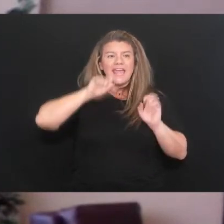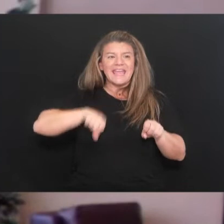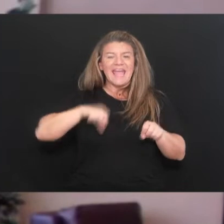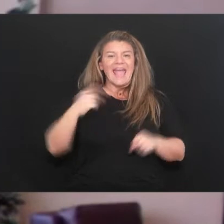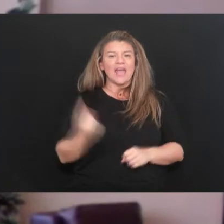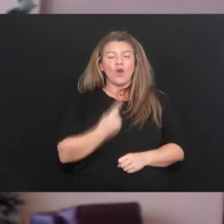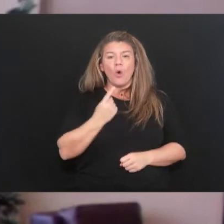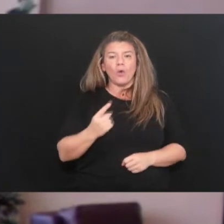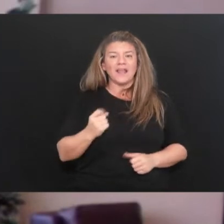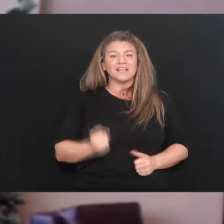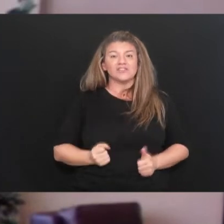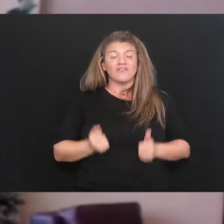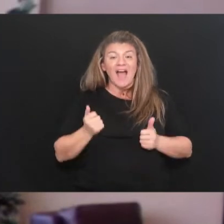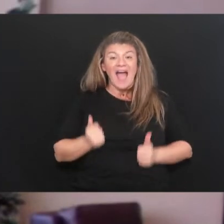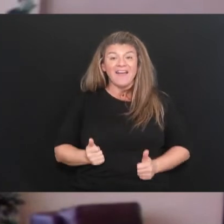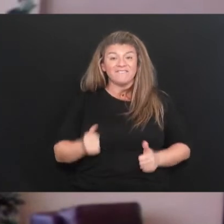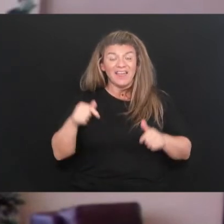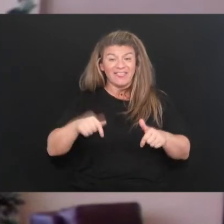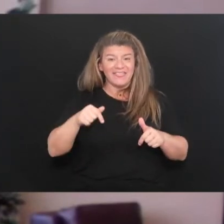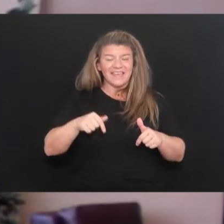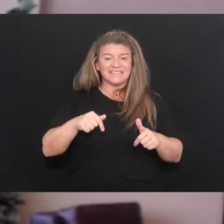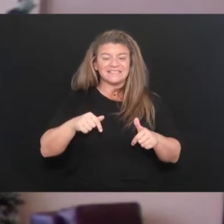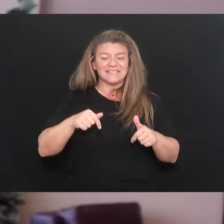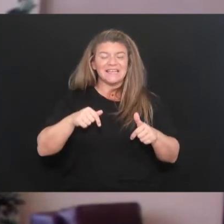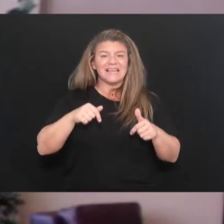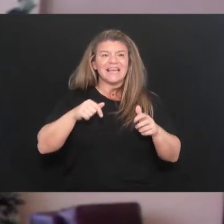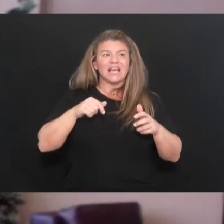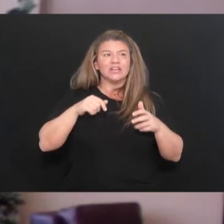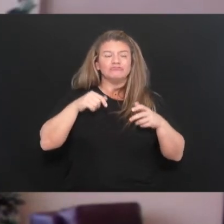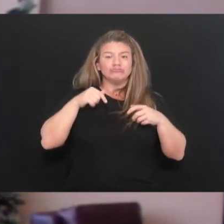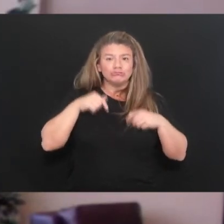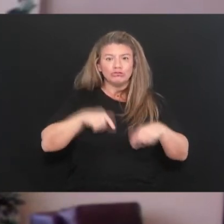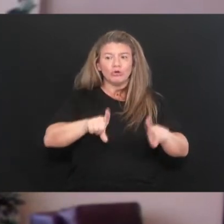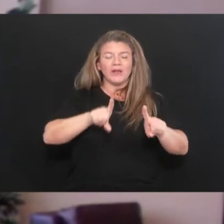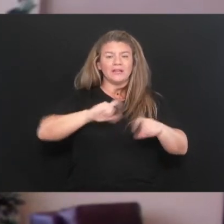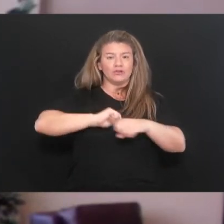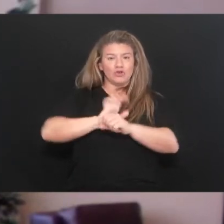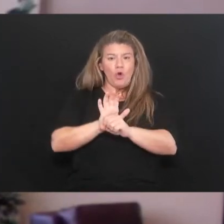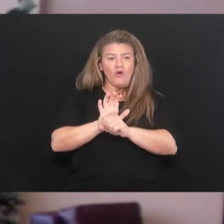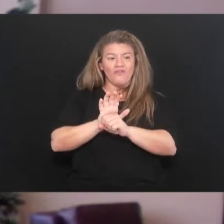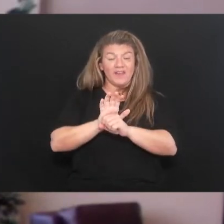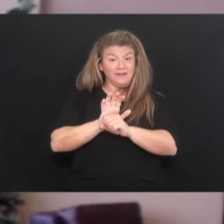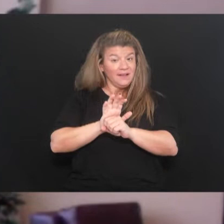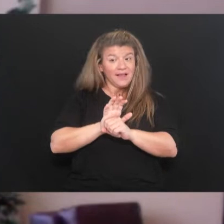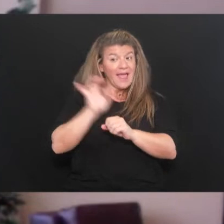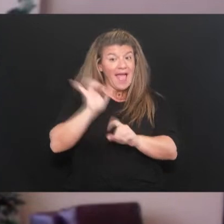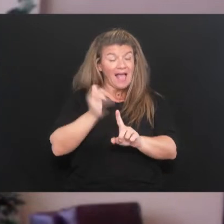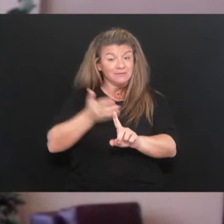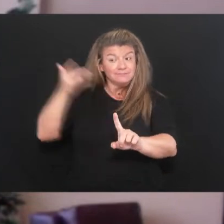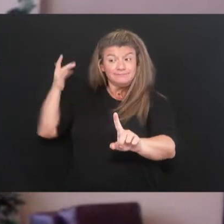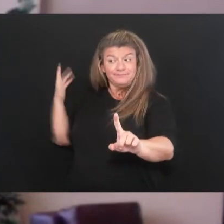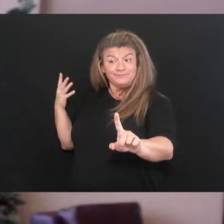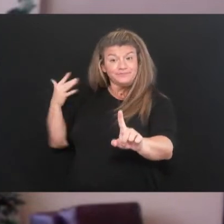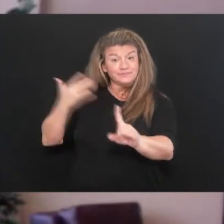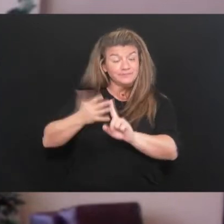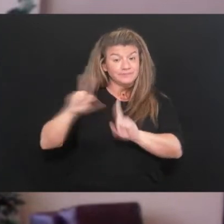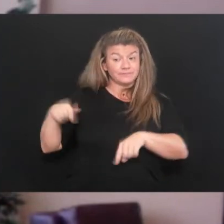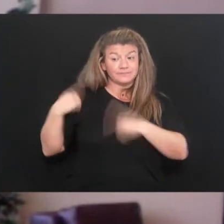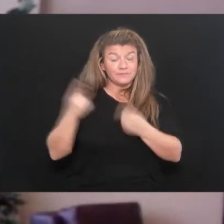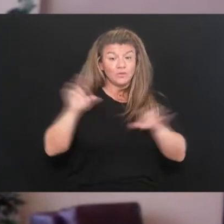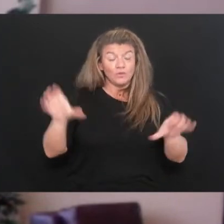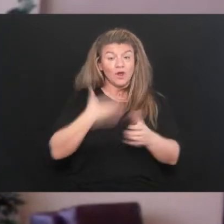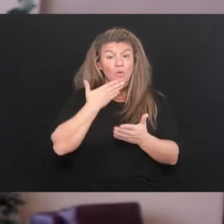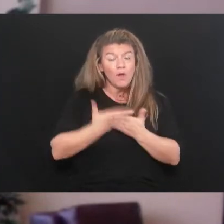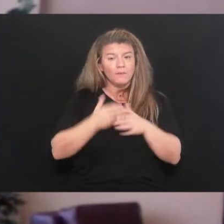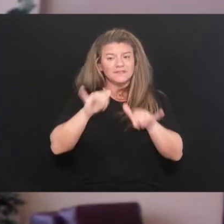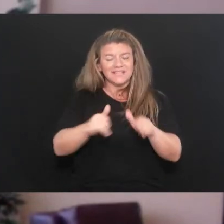only survive this and thrive during this as we have done reasonably well to date by staying together, and the